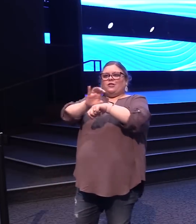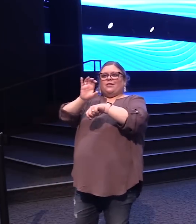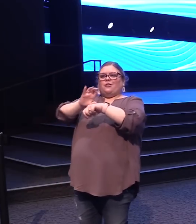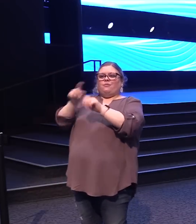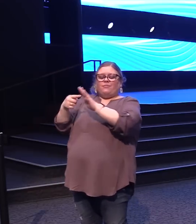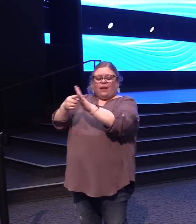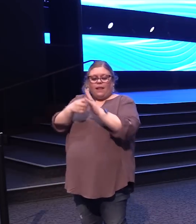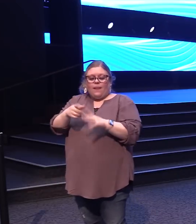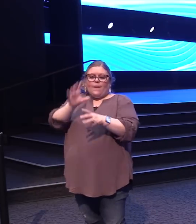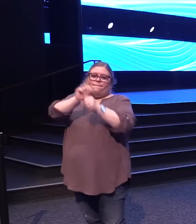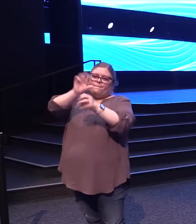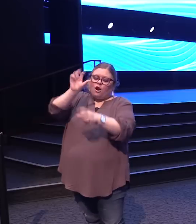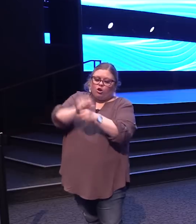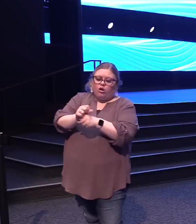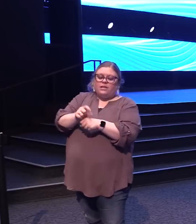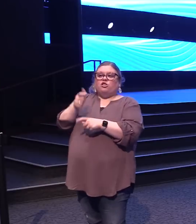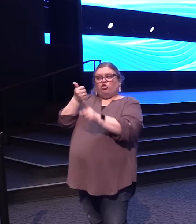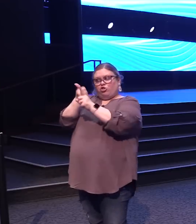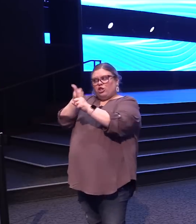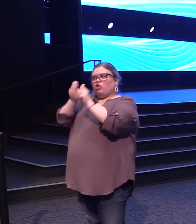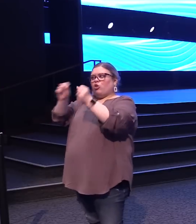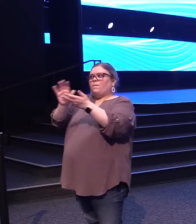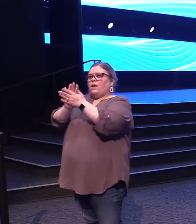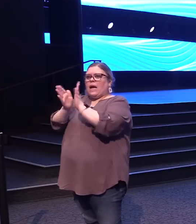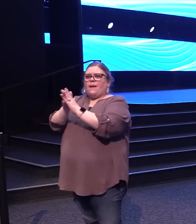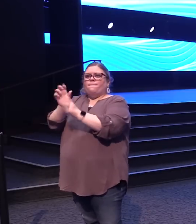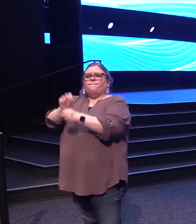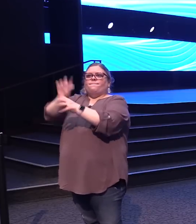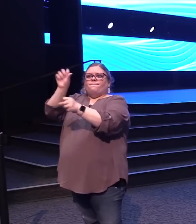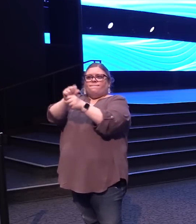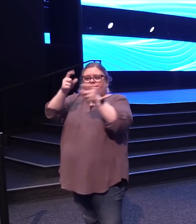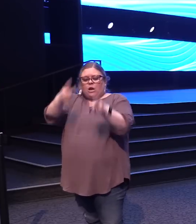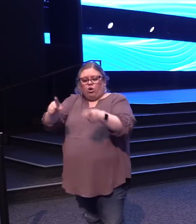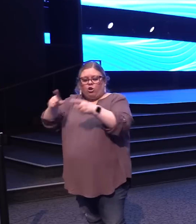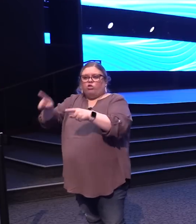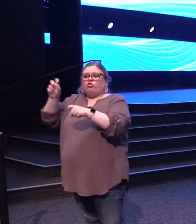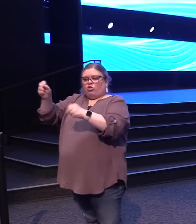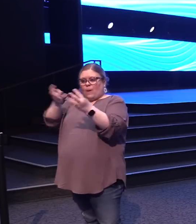temple was a place of miracles, and that she could be a place of miracles, and that she could